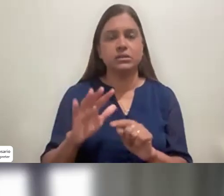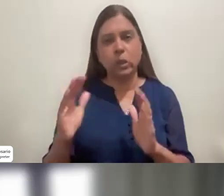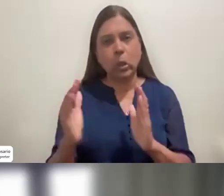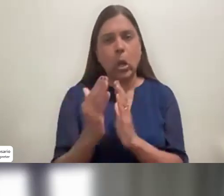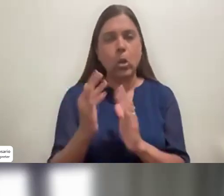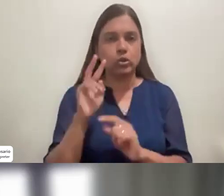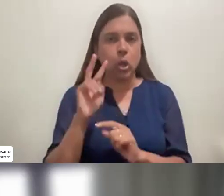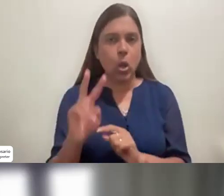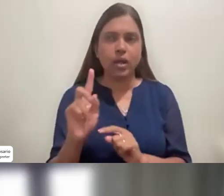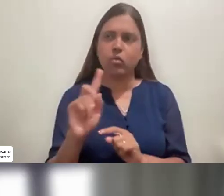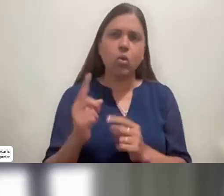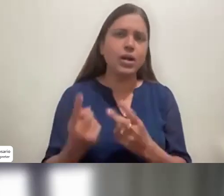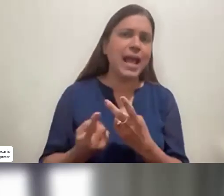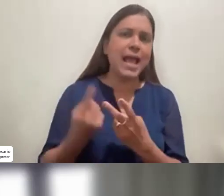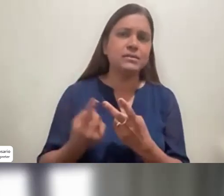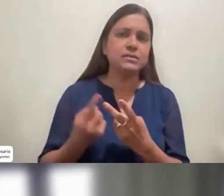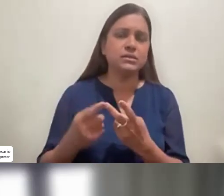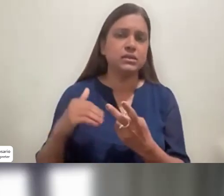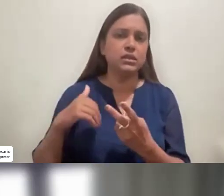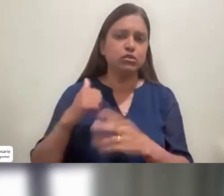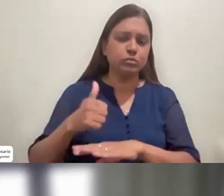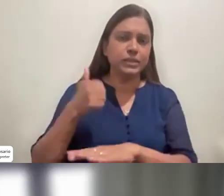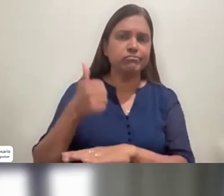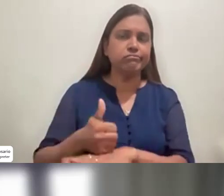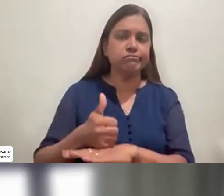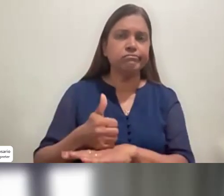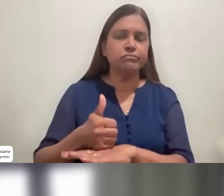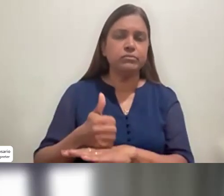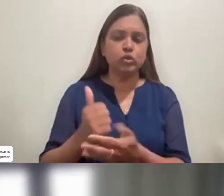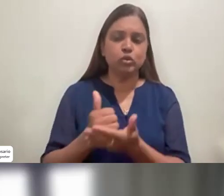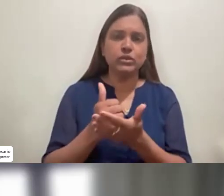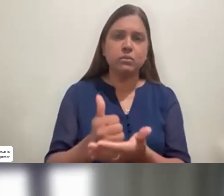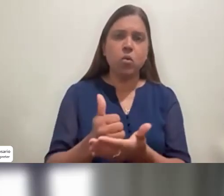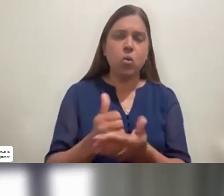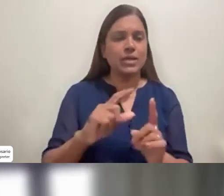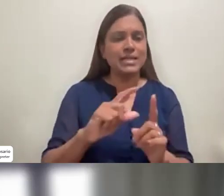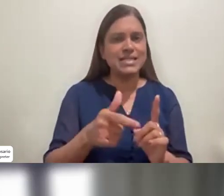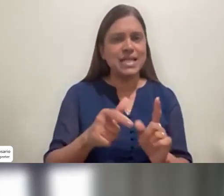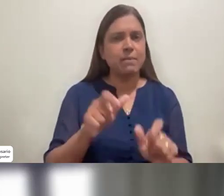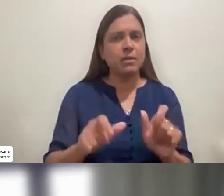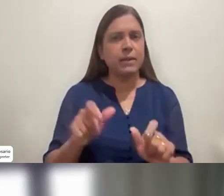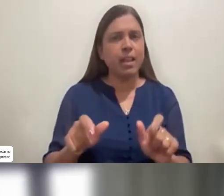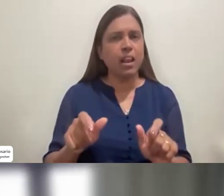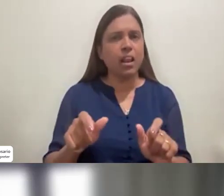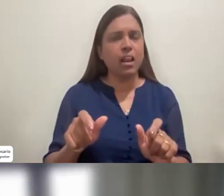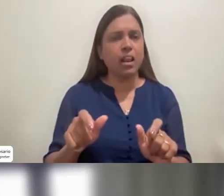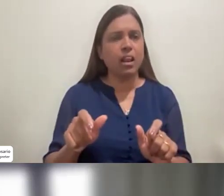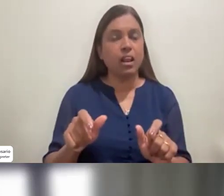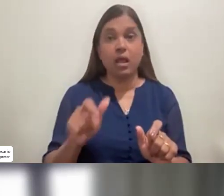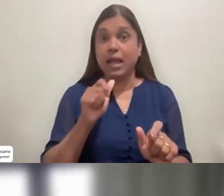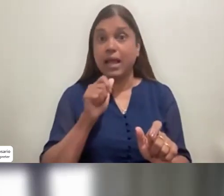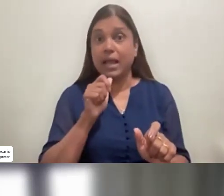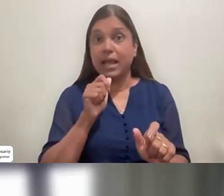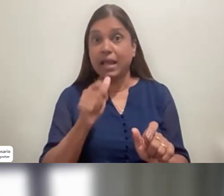is what else needs to be in place to support disabled persons if what is there already is